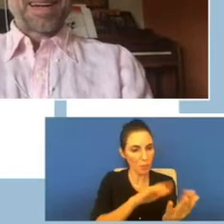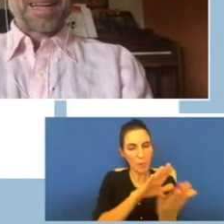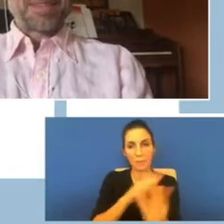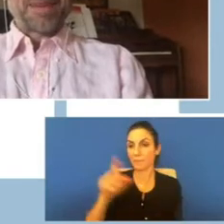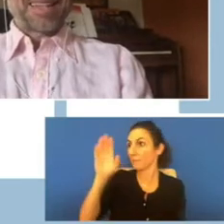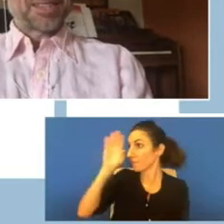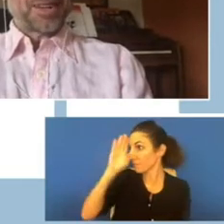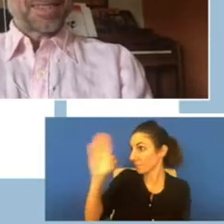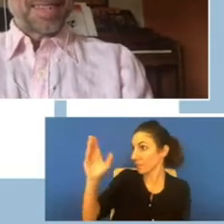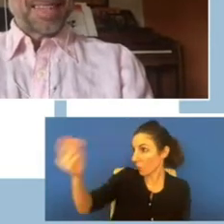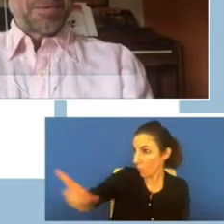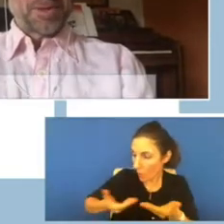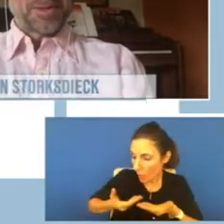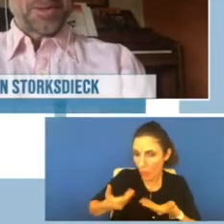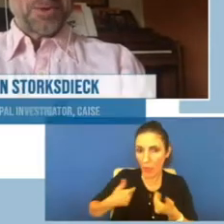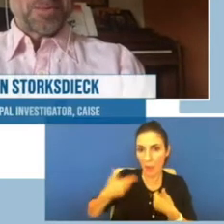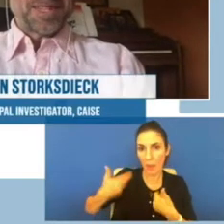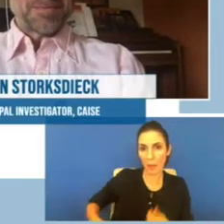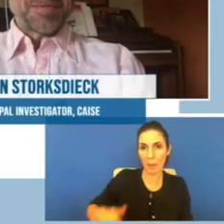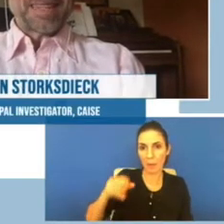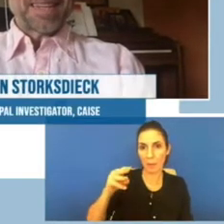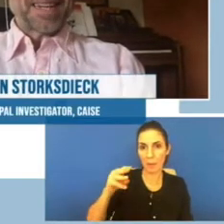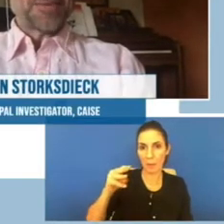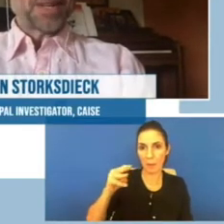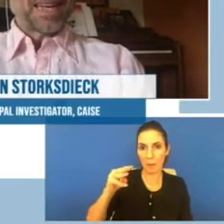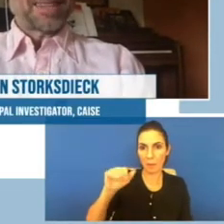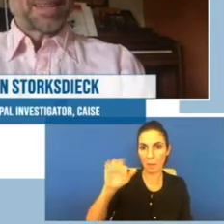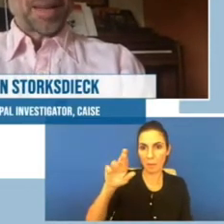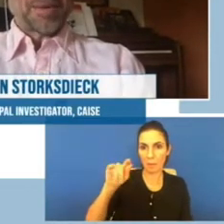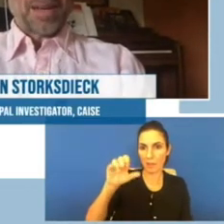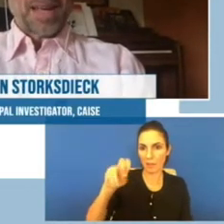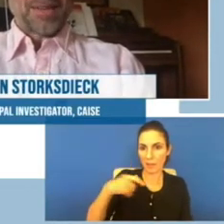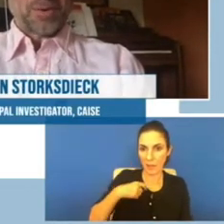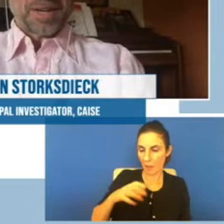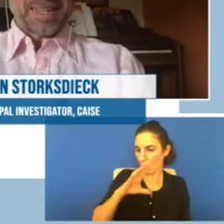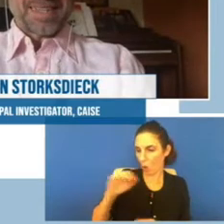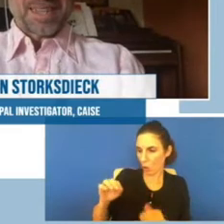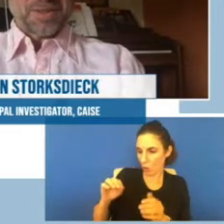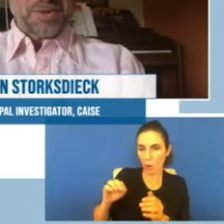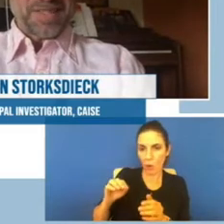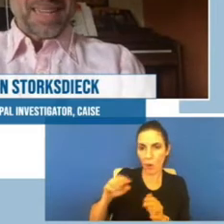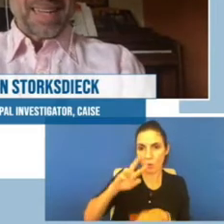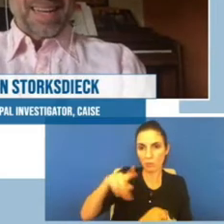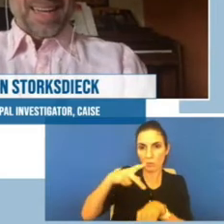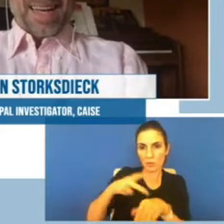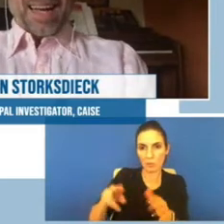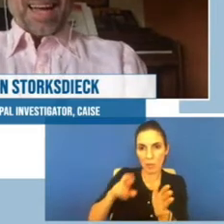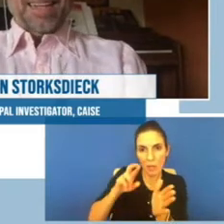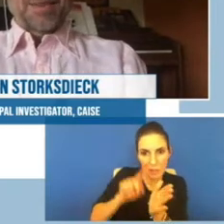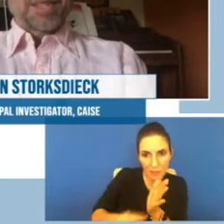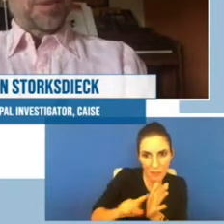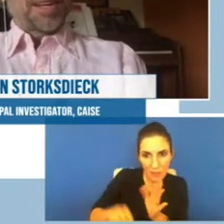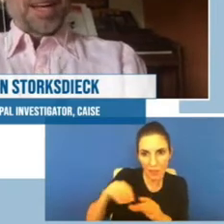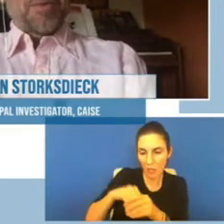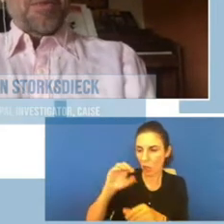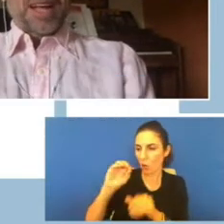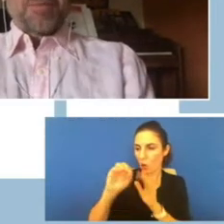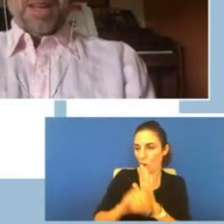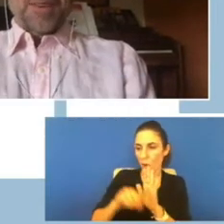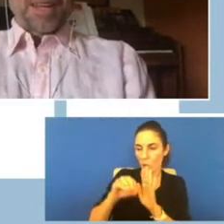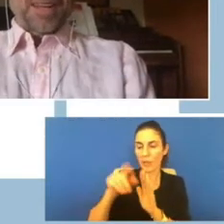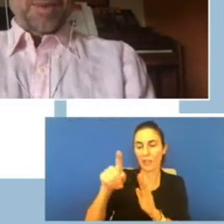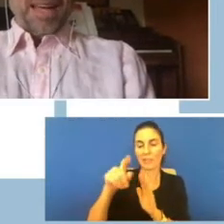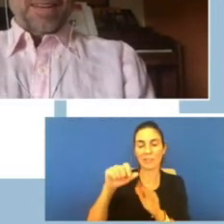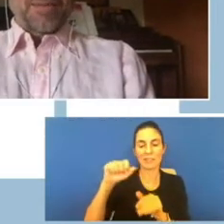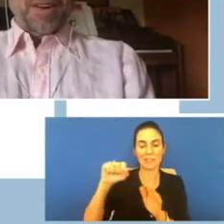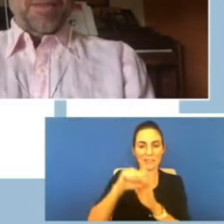and welcome. My name is Martin Storkstick. I'm also a co-principal investigator for CASE, and I'm at Oregon State University. And I just want to